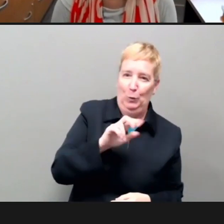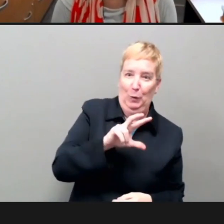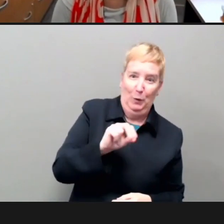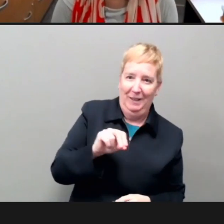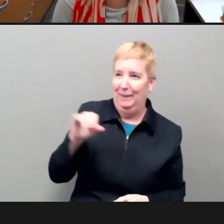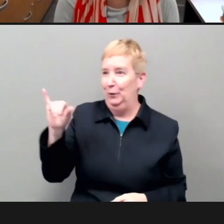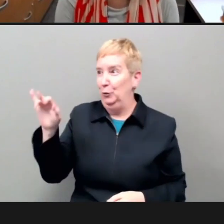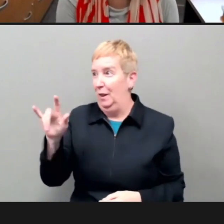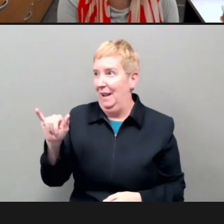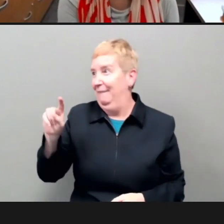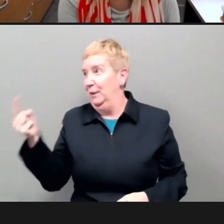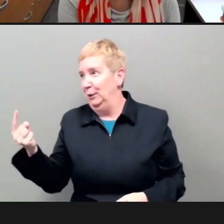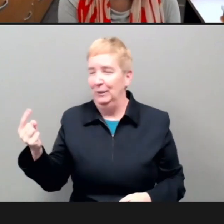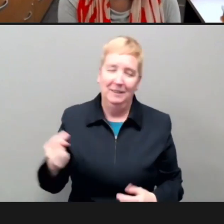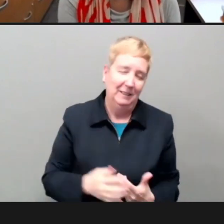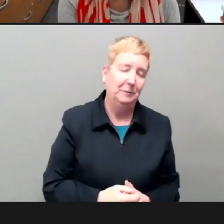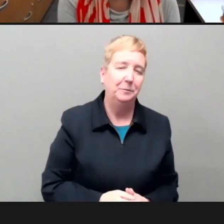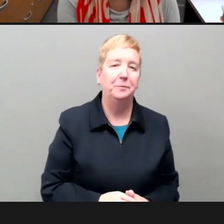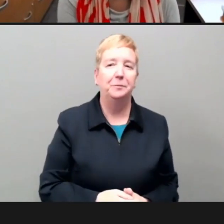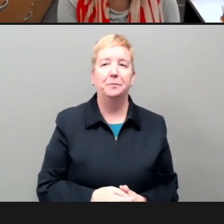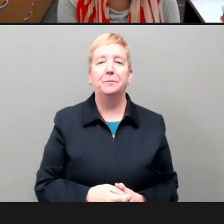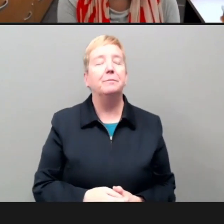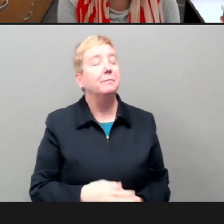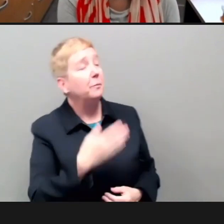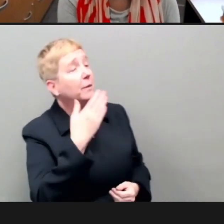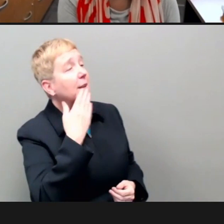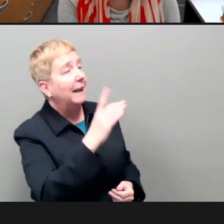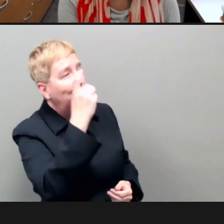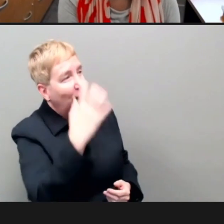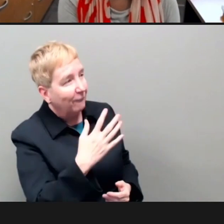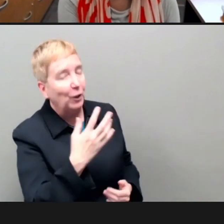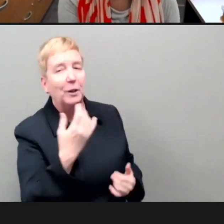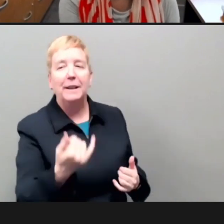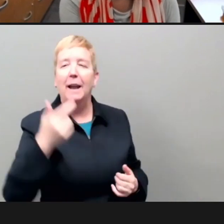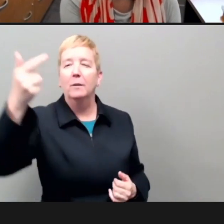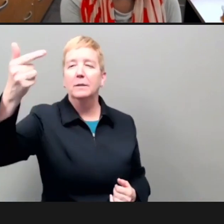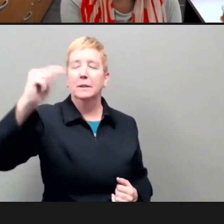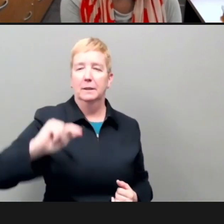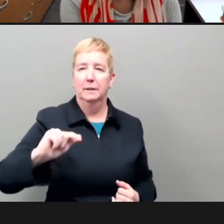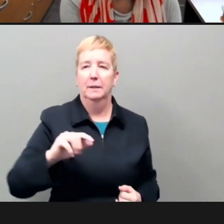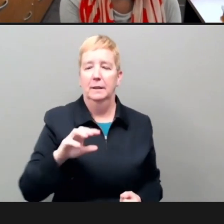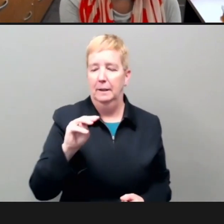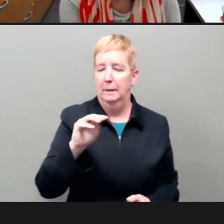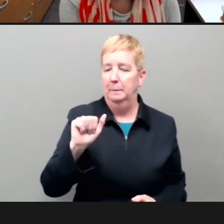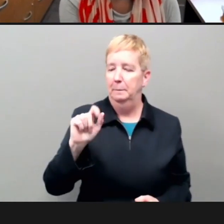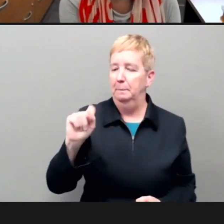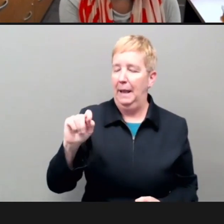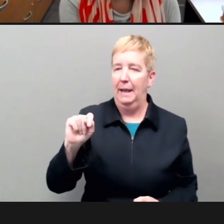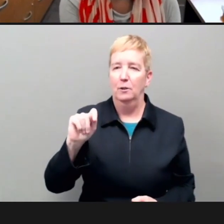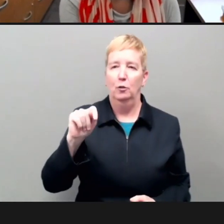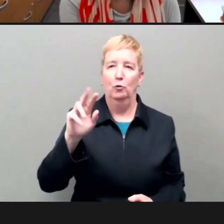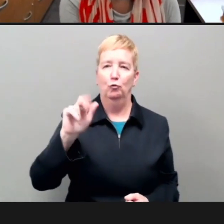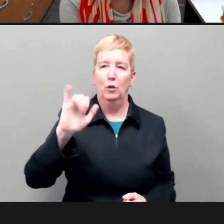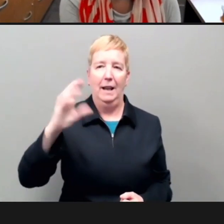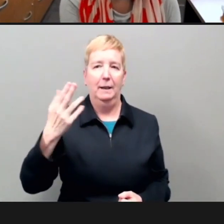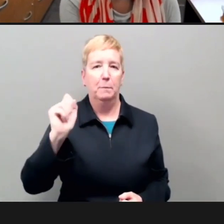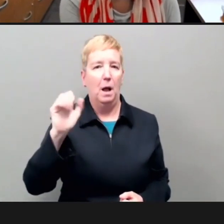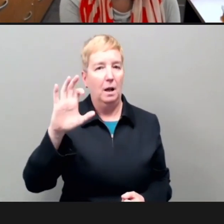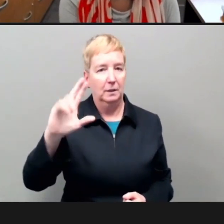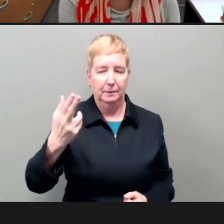I'm guessing. Thank you, Governor. Next, I'll go to Matt Reichbach.